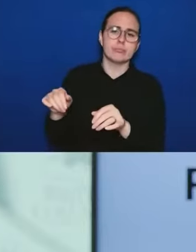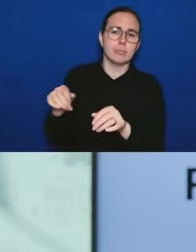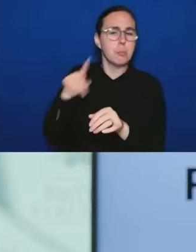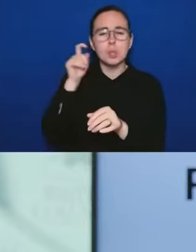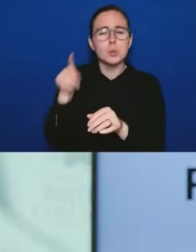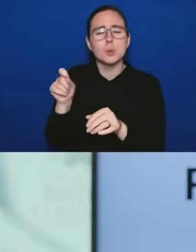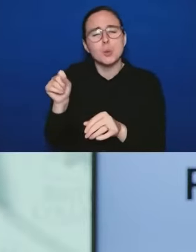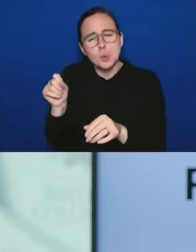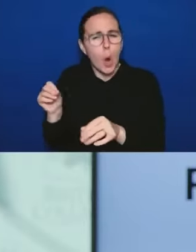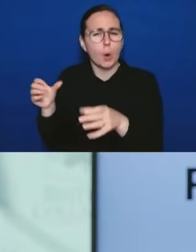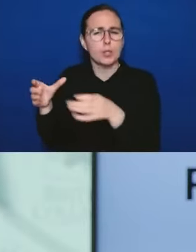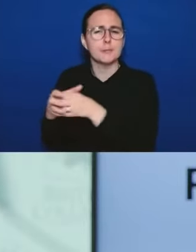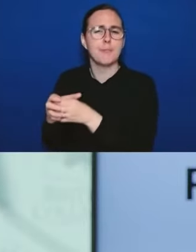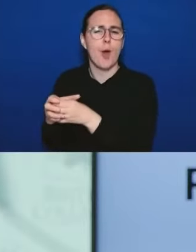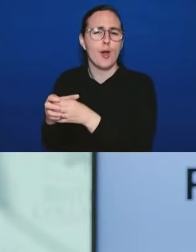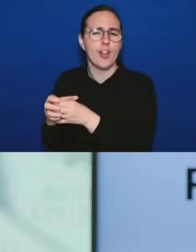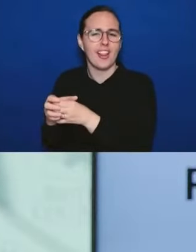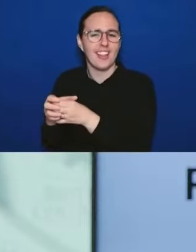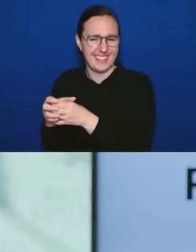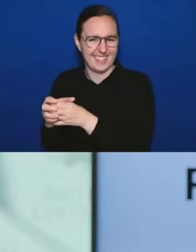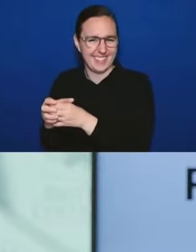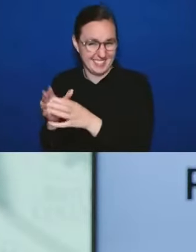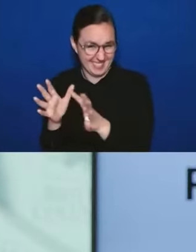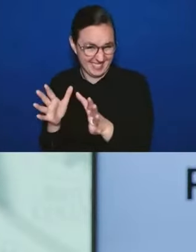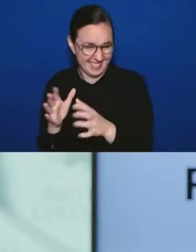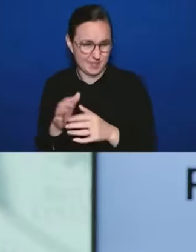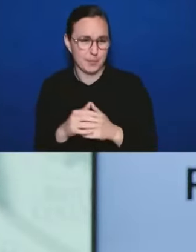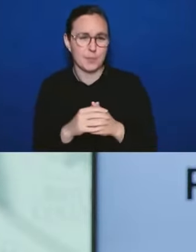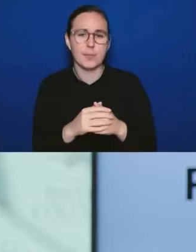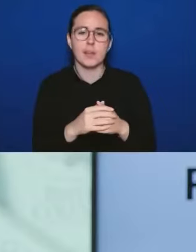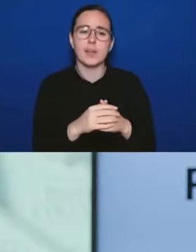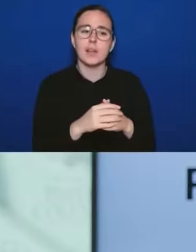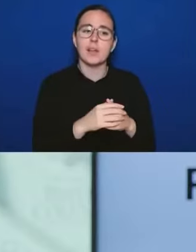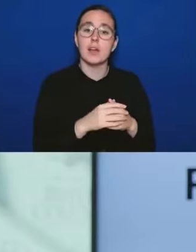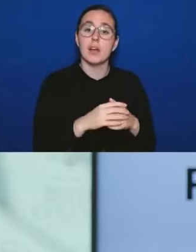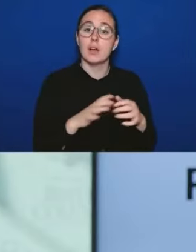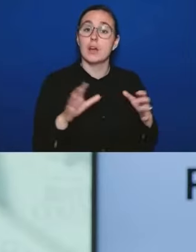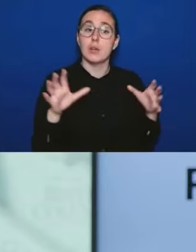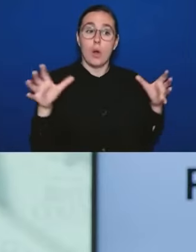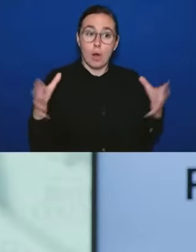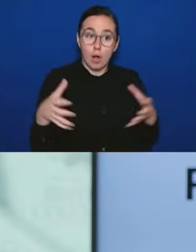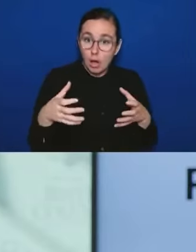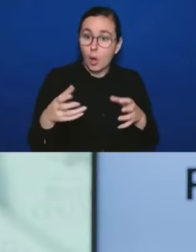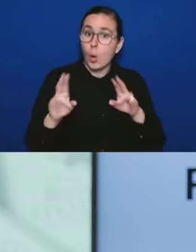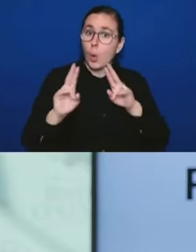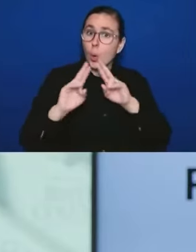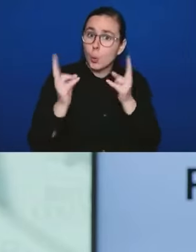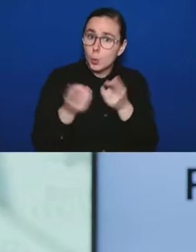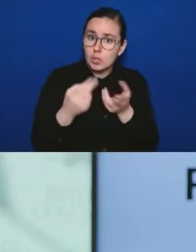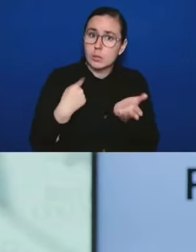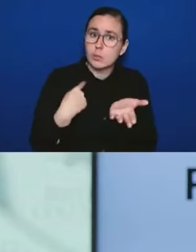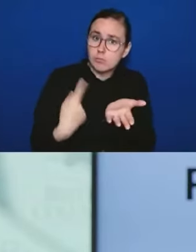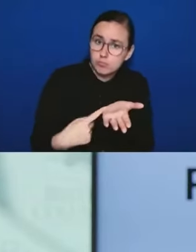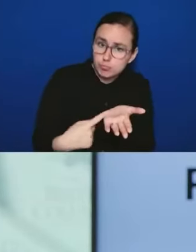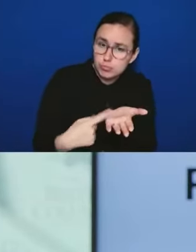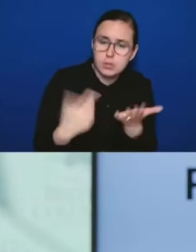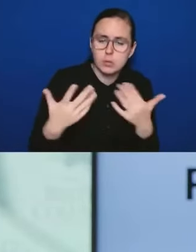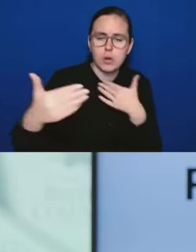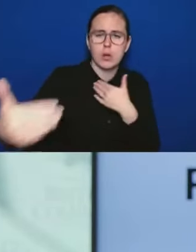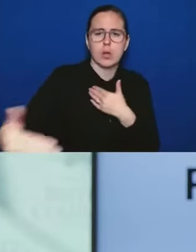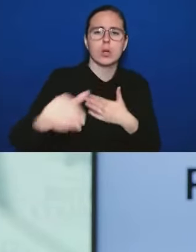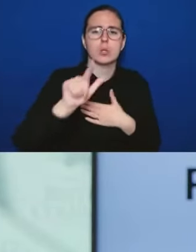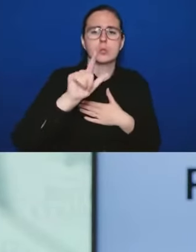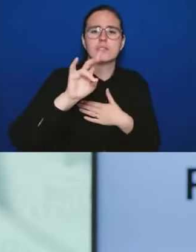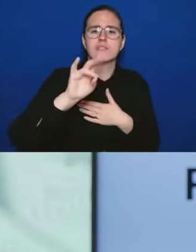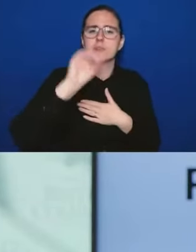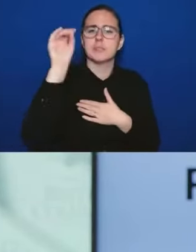facilities bargaining unit association, so we count this, negotiated with them, 26% in 4 years. We've added in the nurses